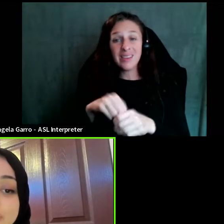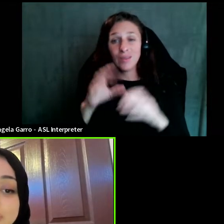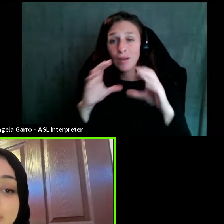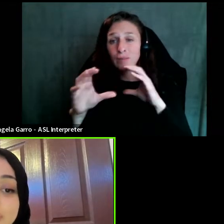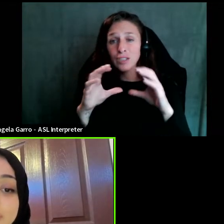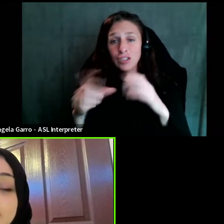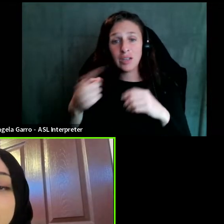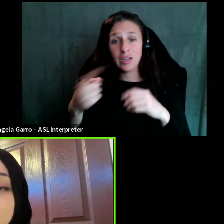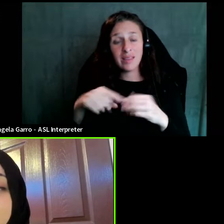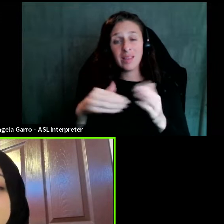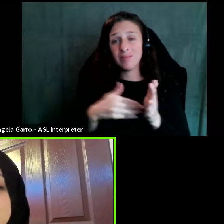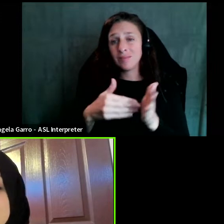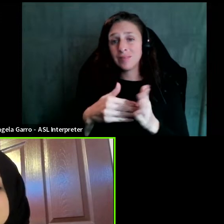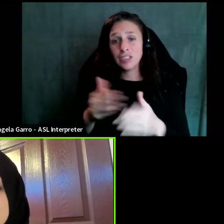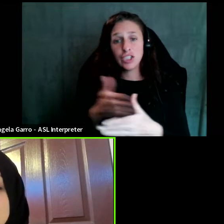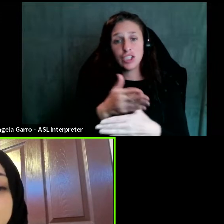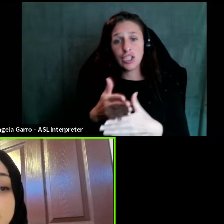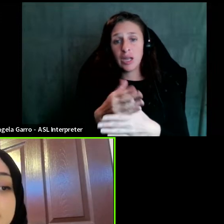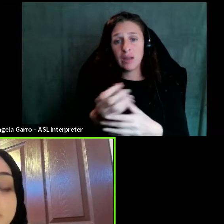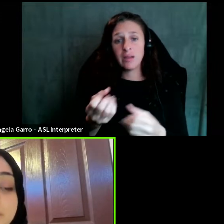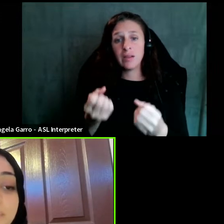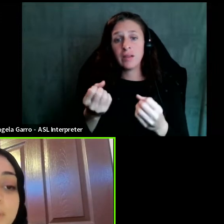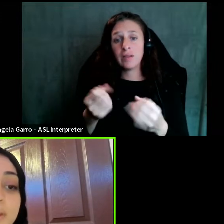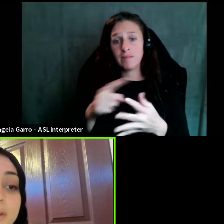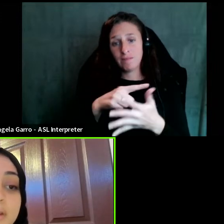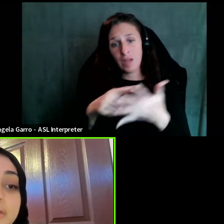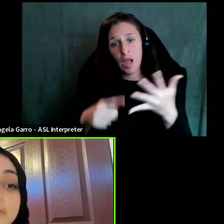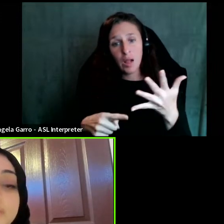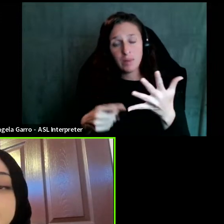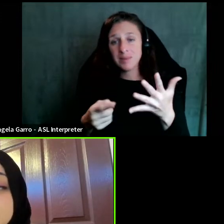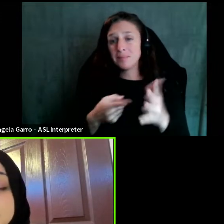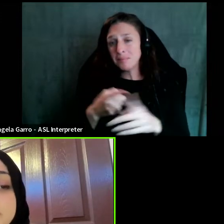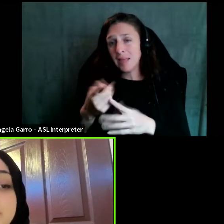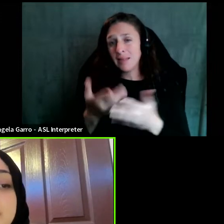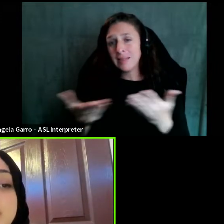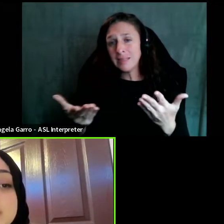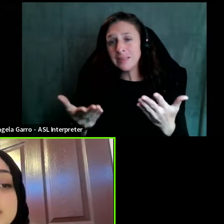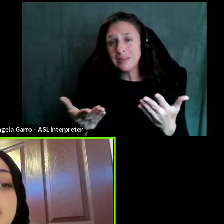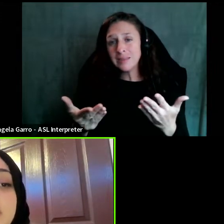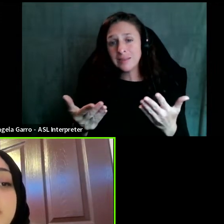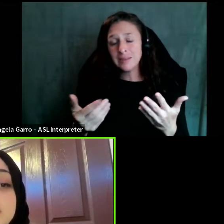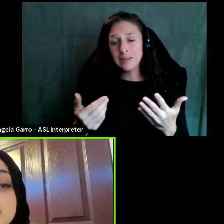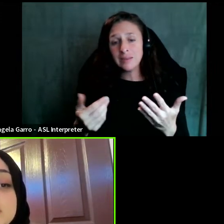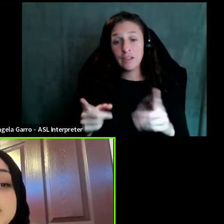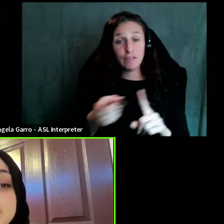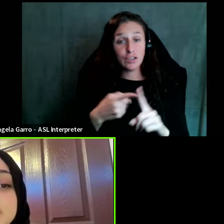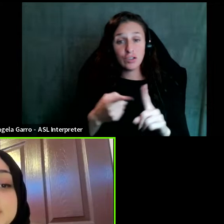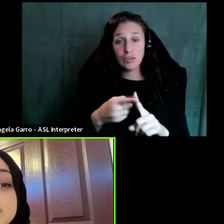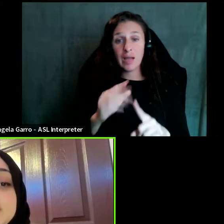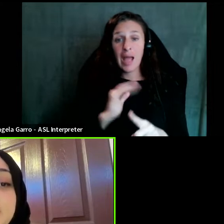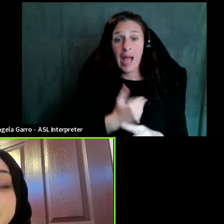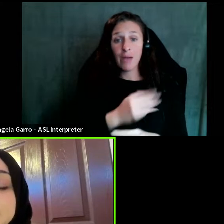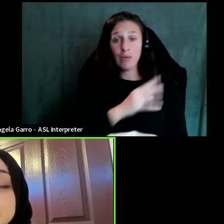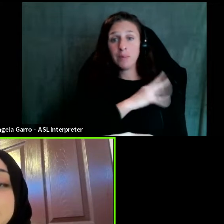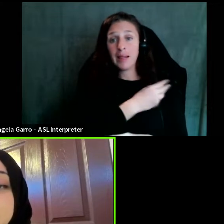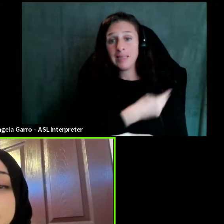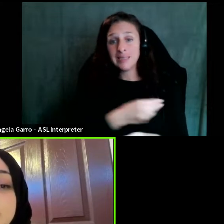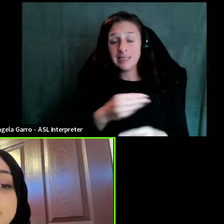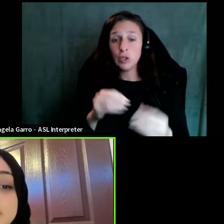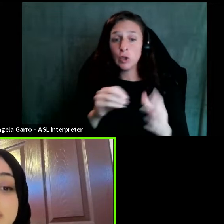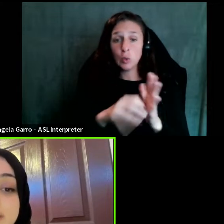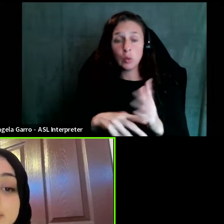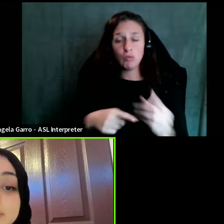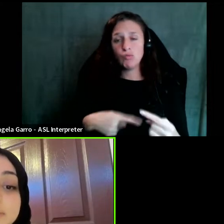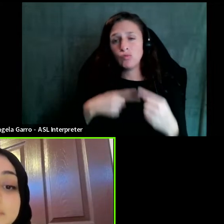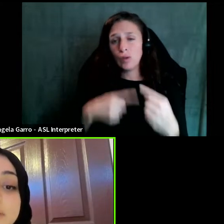they frequently shared the following main sentiments with me. The first is that our Palestinian students struggle to go